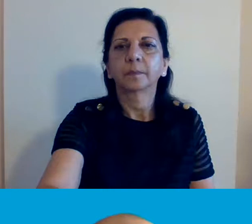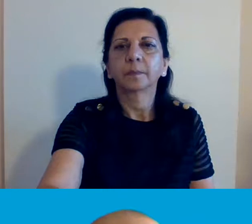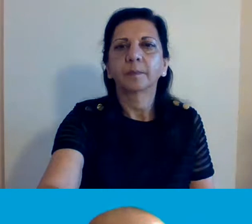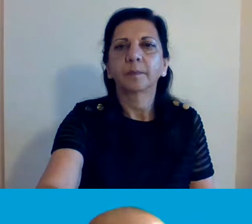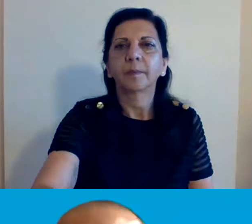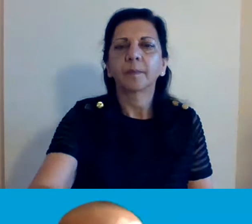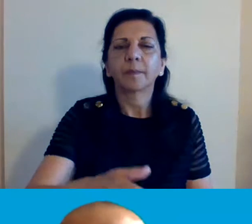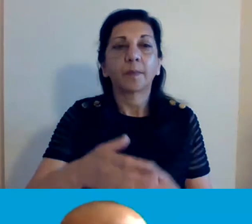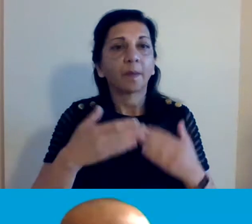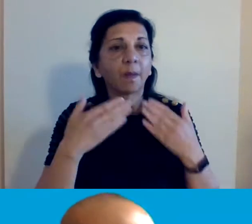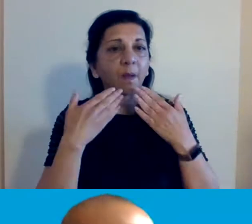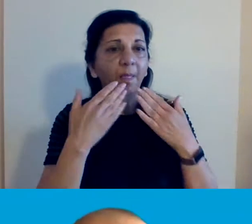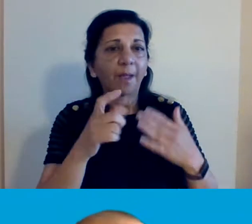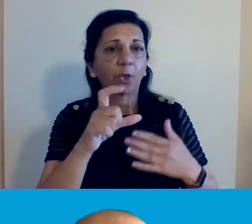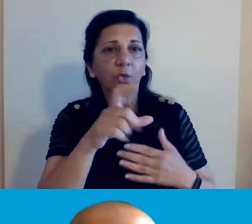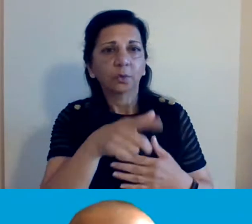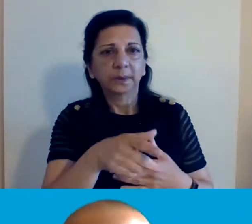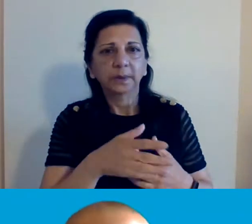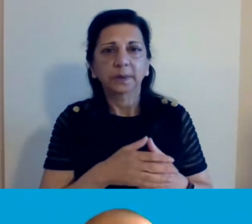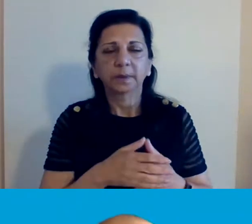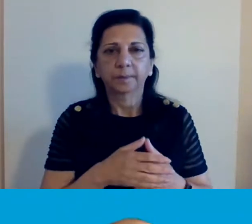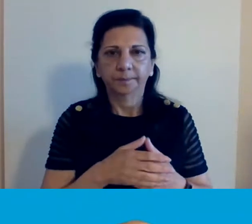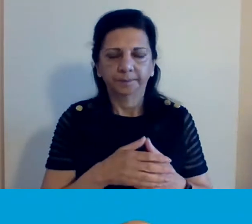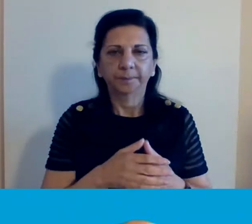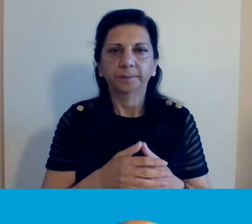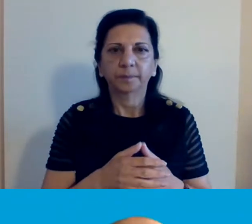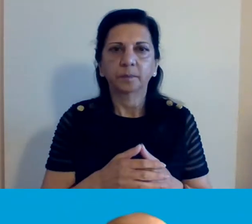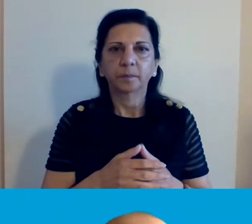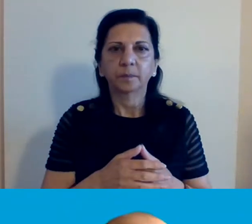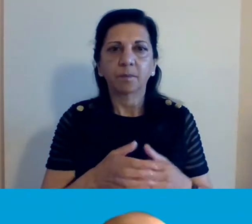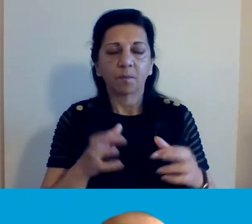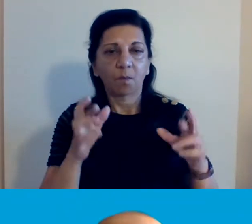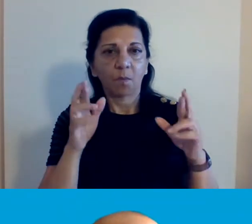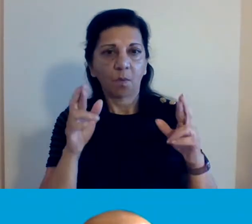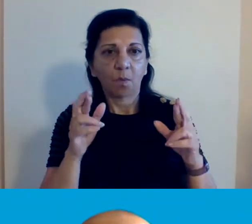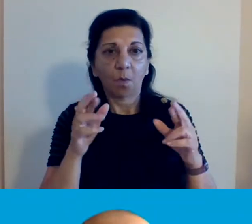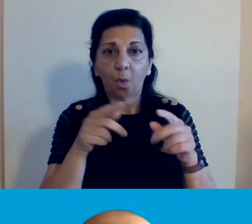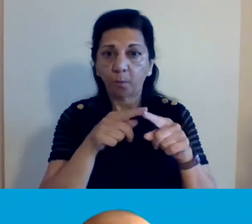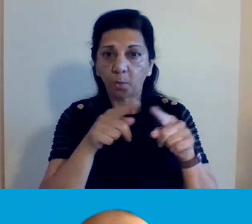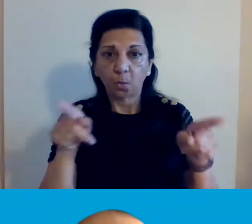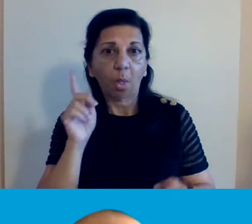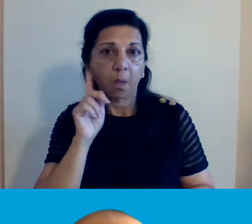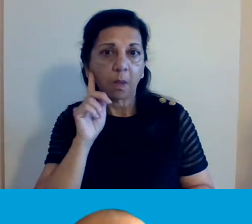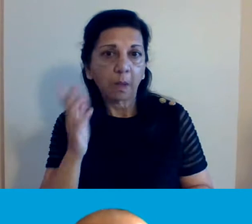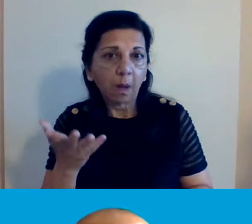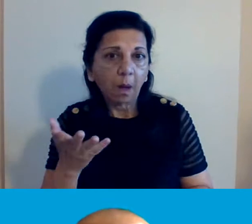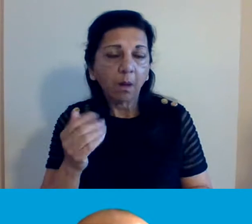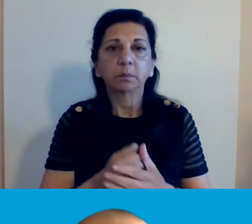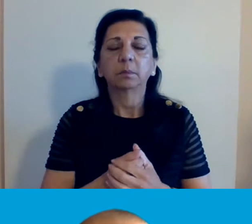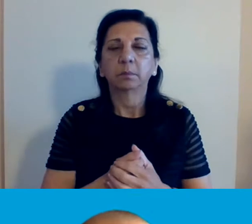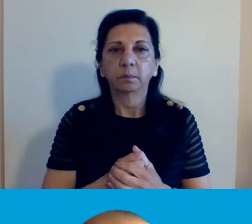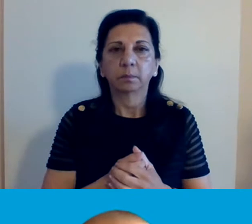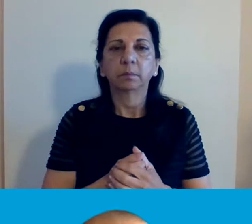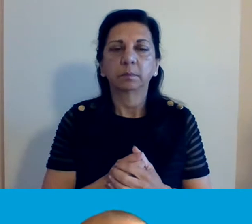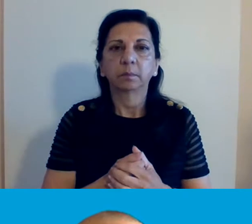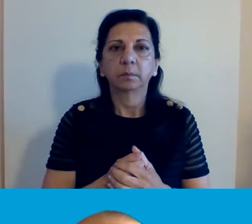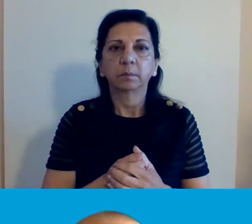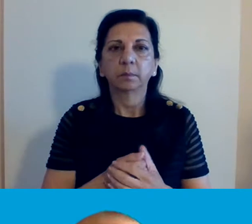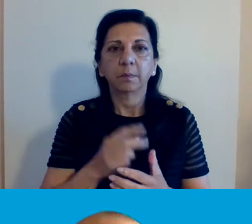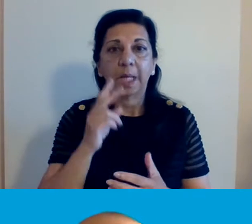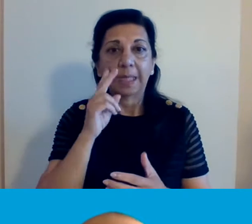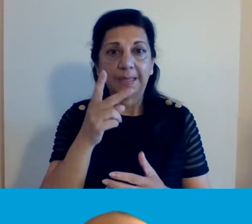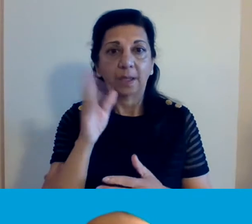Thanks, Chris. Thank you very much for that. I hope everybody could hear and get access to that okay and see